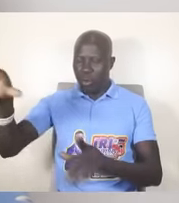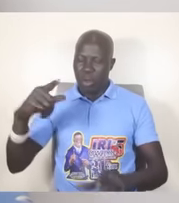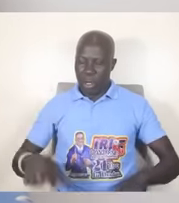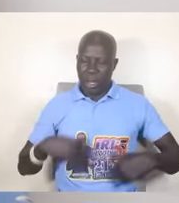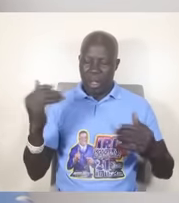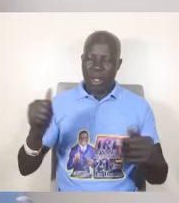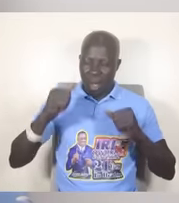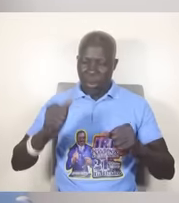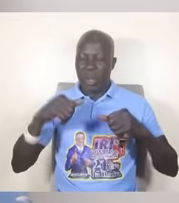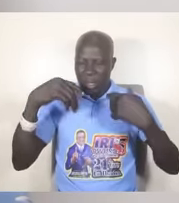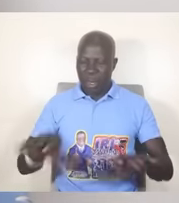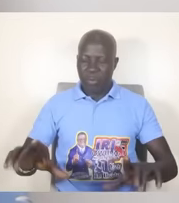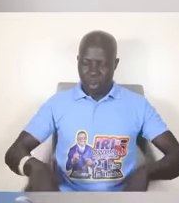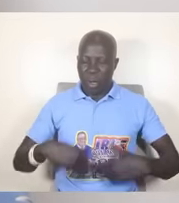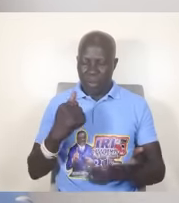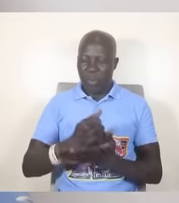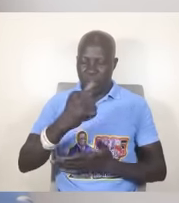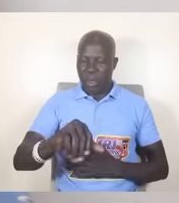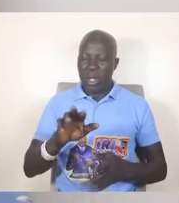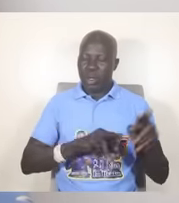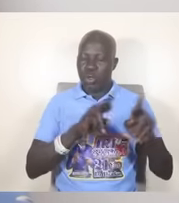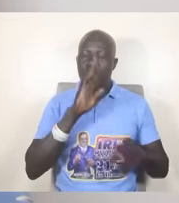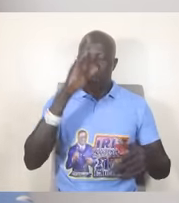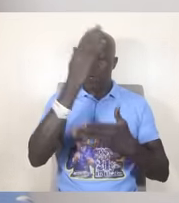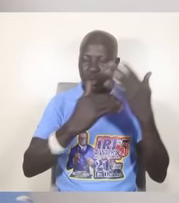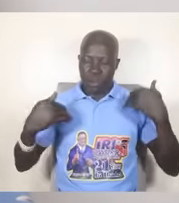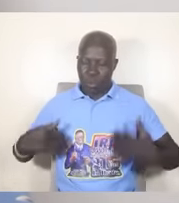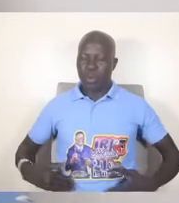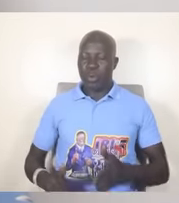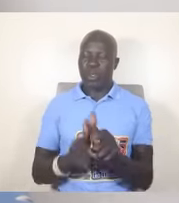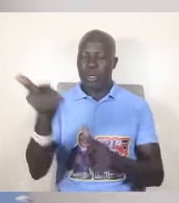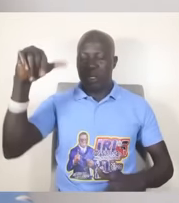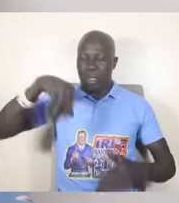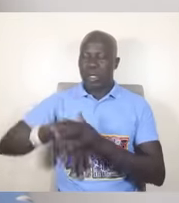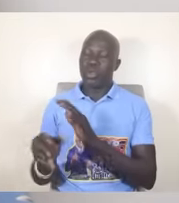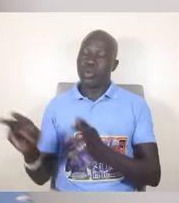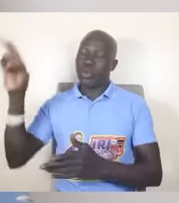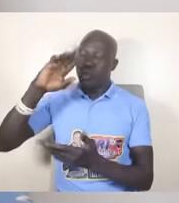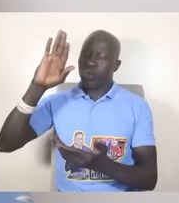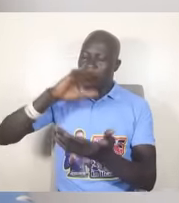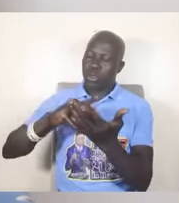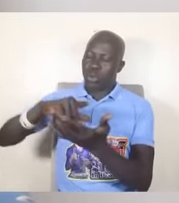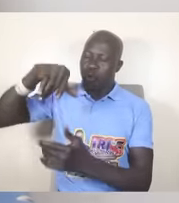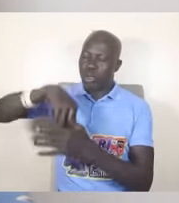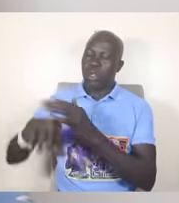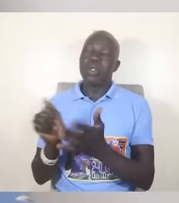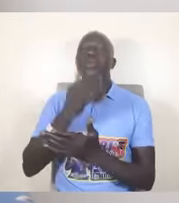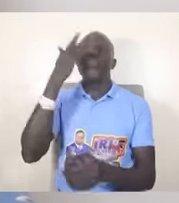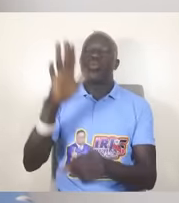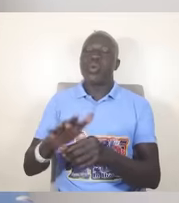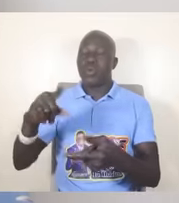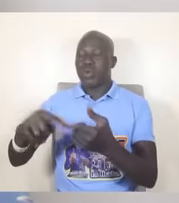That spirit will live your life. I better go fire. That force will live your life. Why gain your life? Great in life. Why you go there? Amen. Of your good. In later